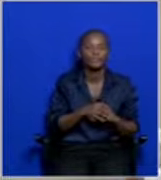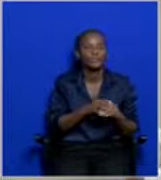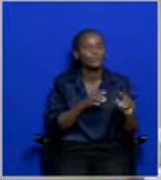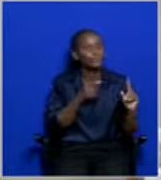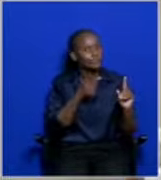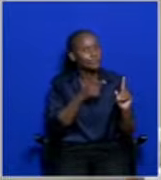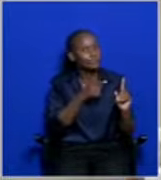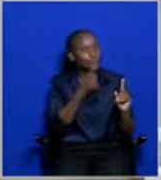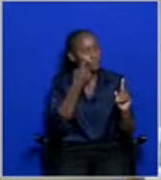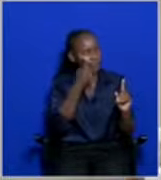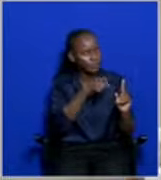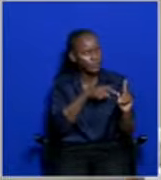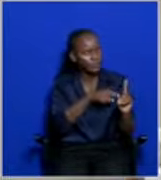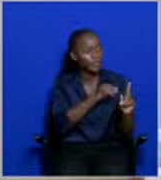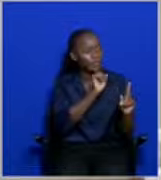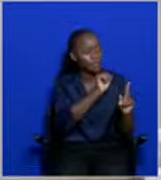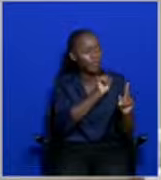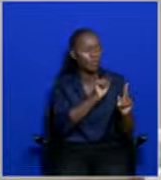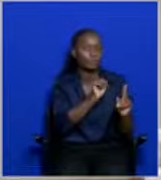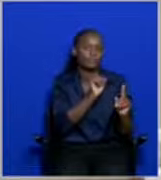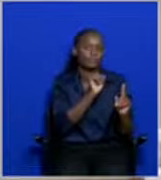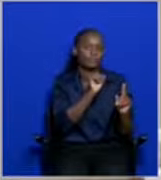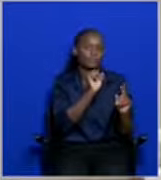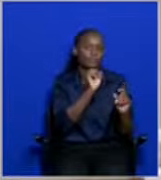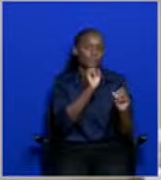Spies around this issue.